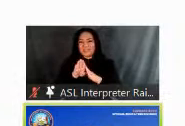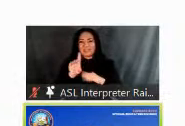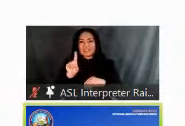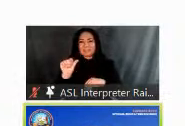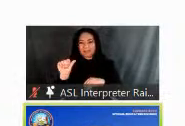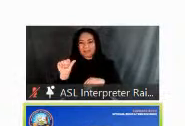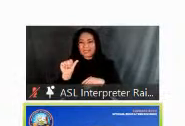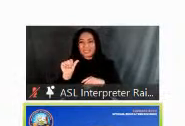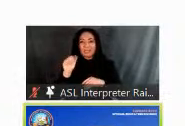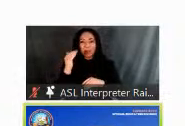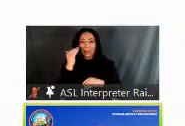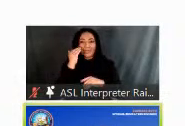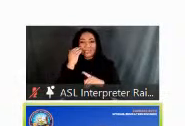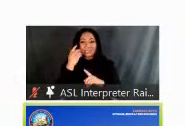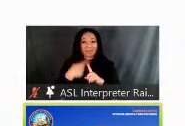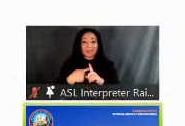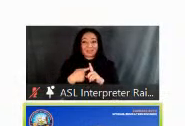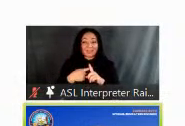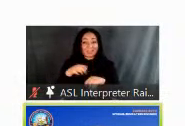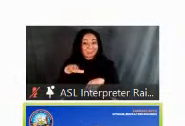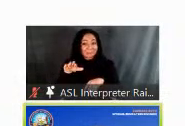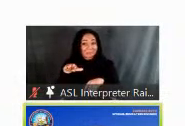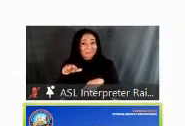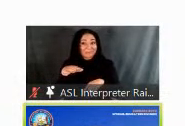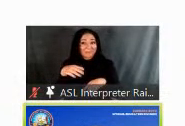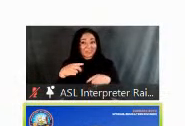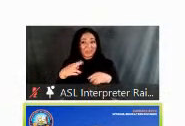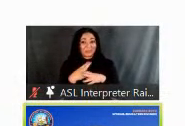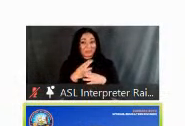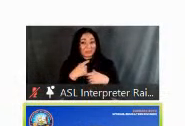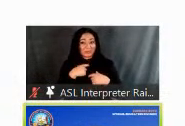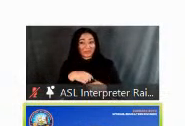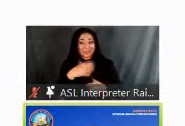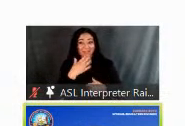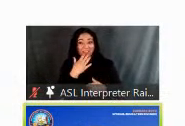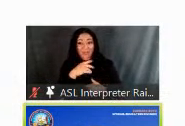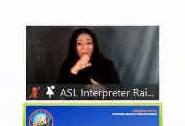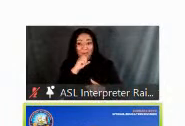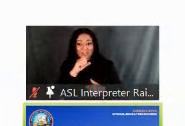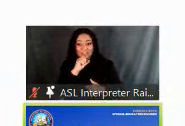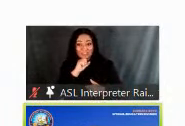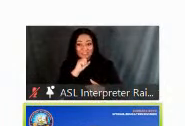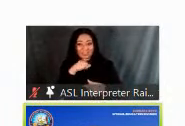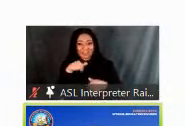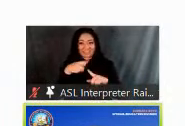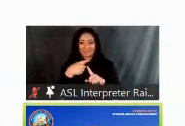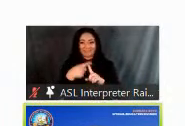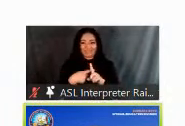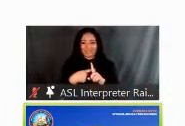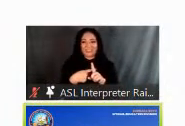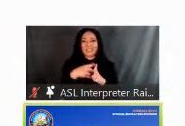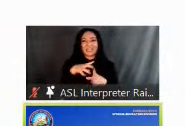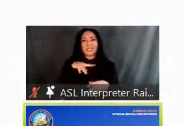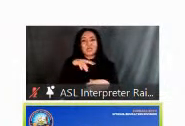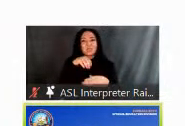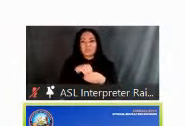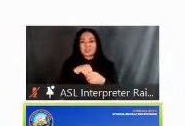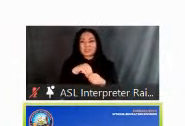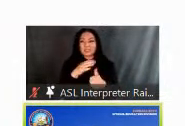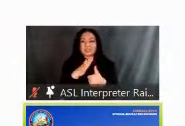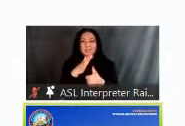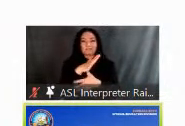By the way, wear your orange this month. Inclusion is first and foremost a social justice